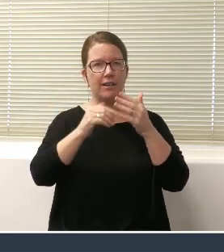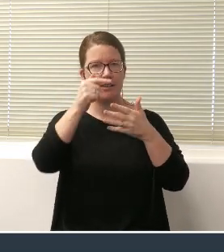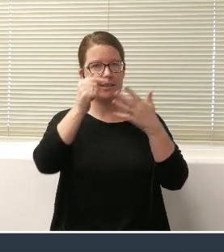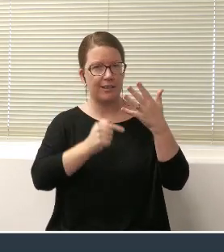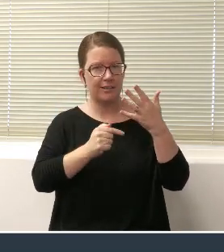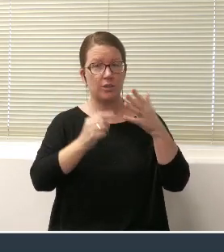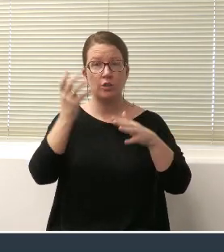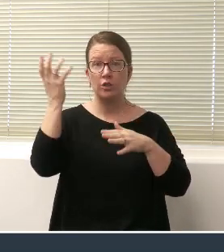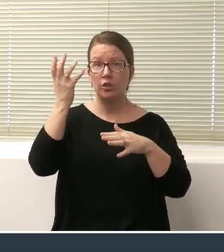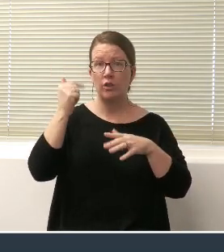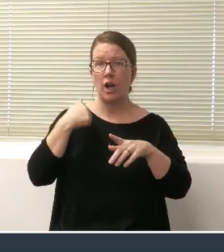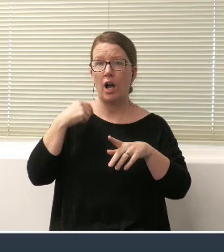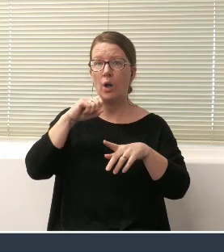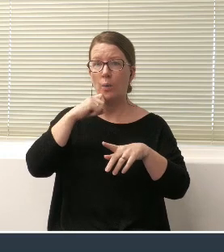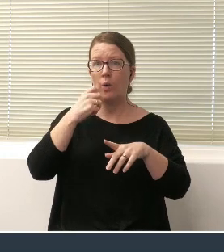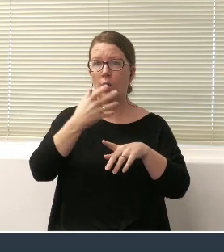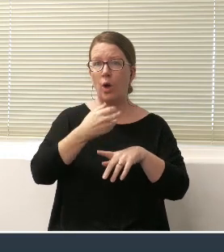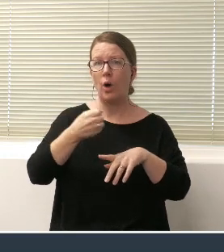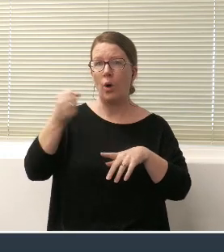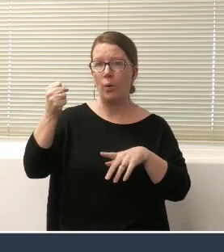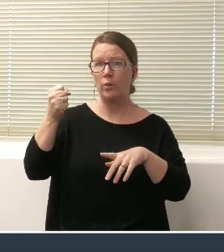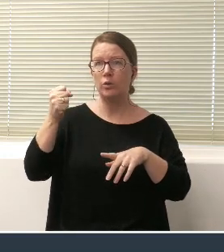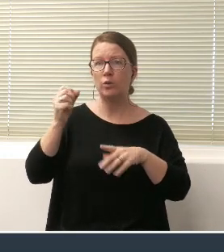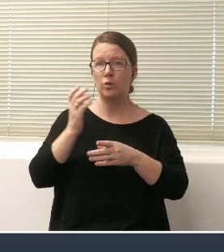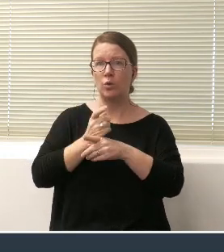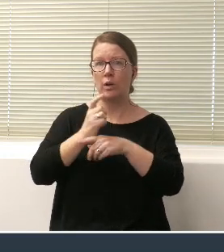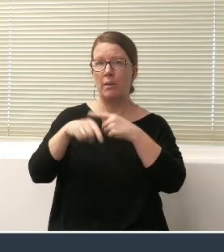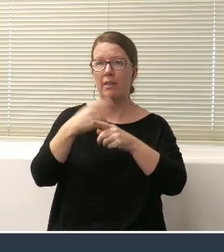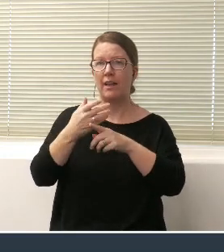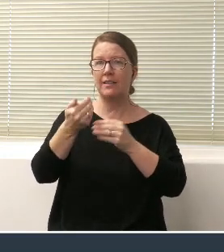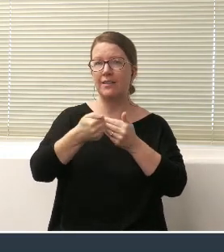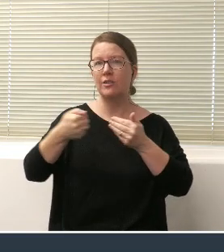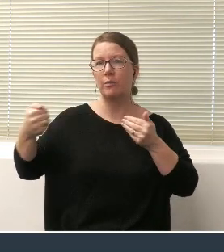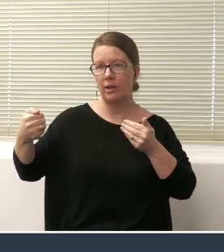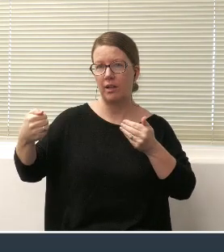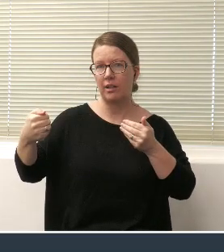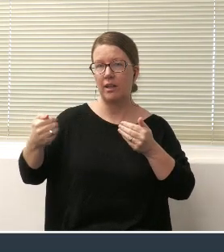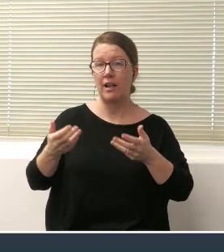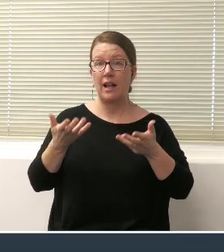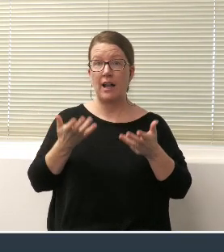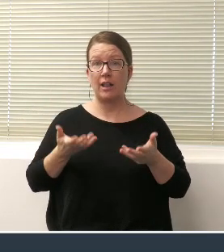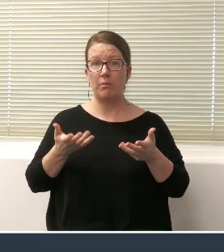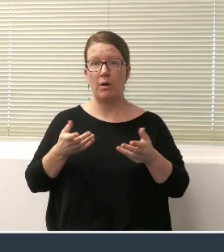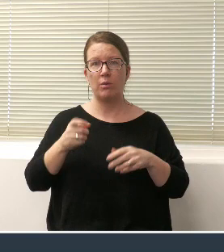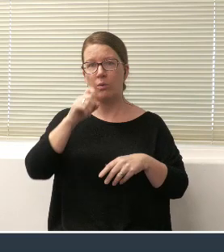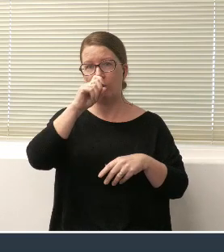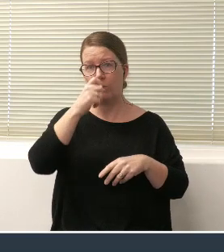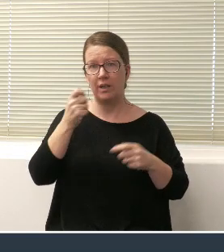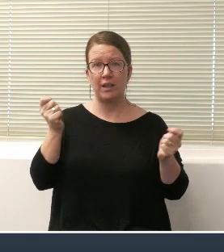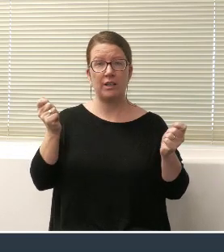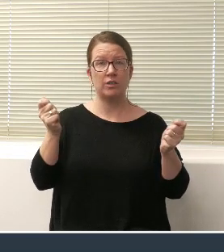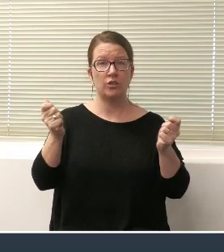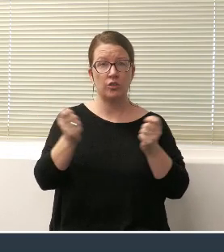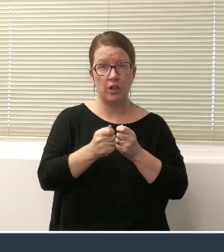Ocean Spa. Sorry, Councillor Bogue, I think we will address that separately because I don't think we're in a position now to make changes